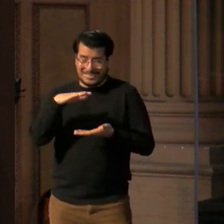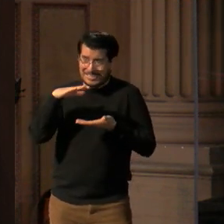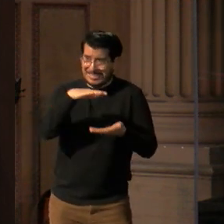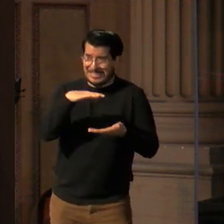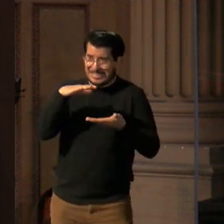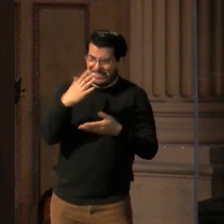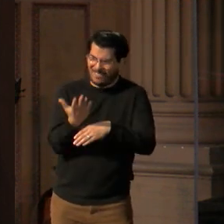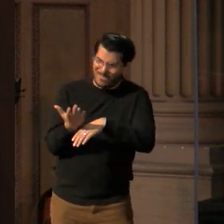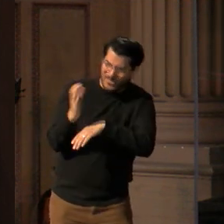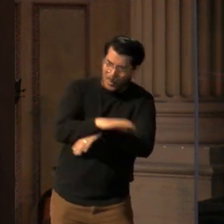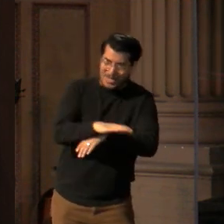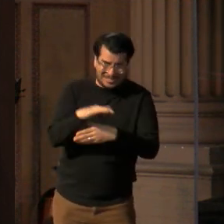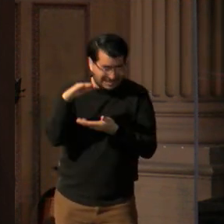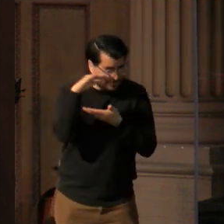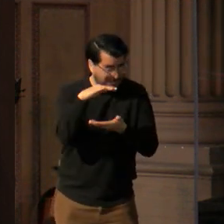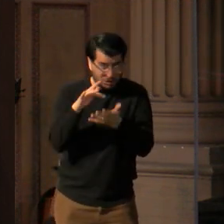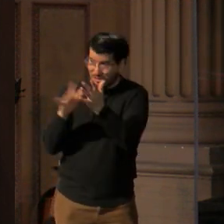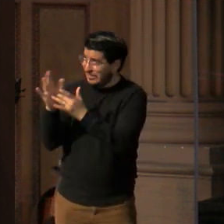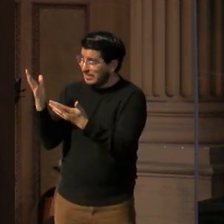somebody's throat.